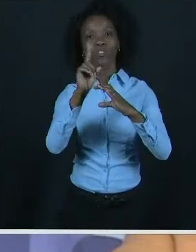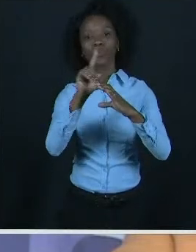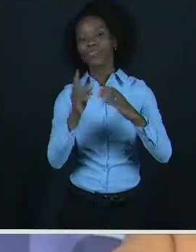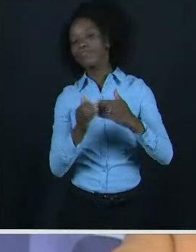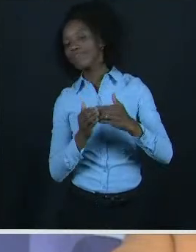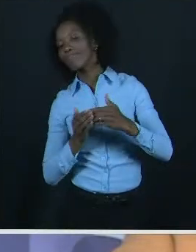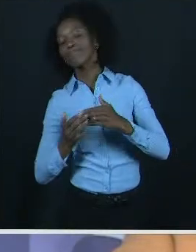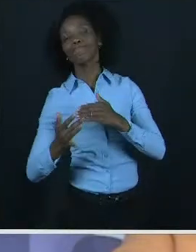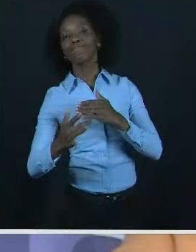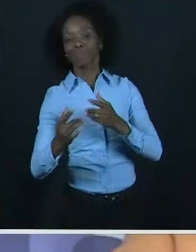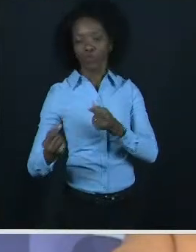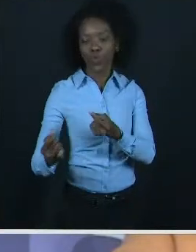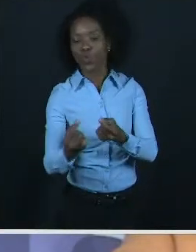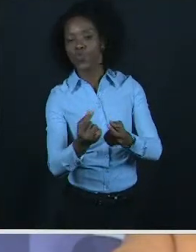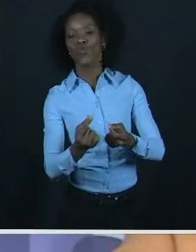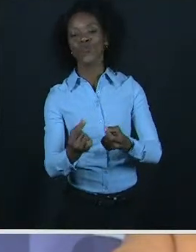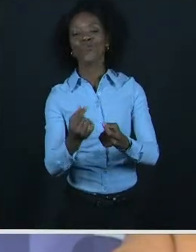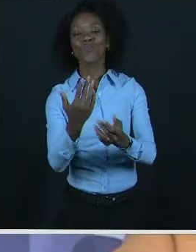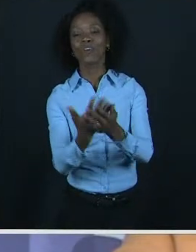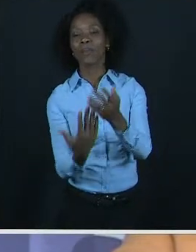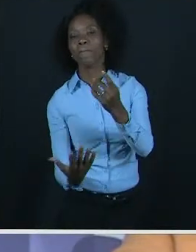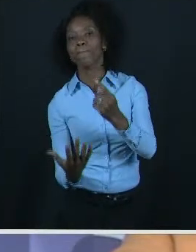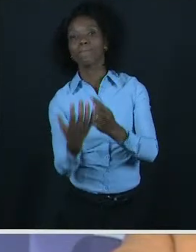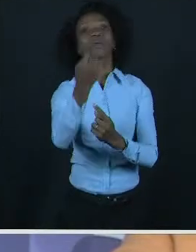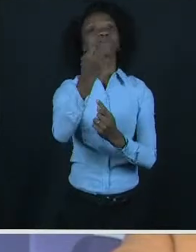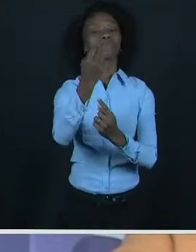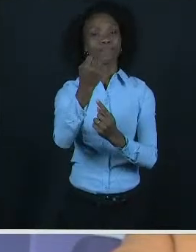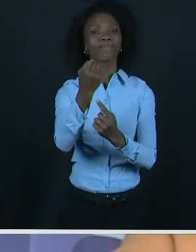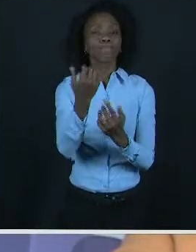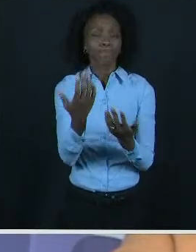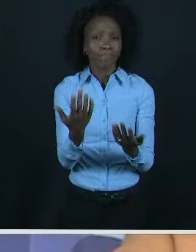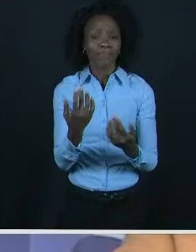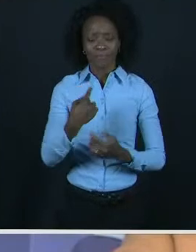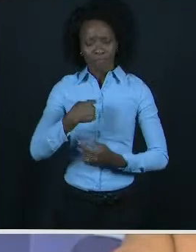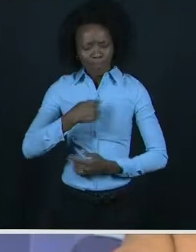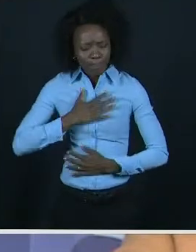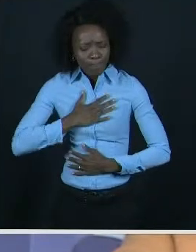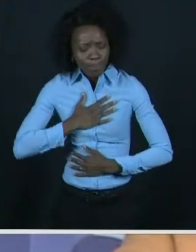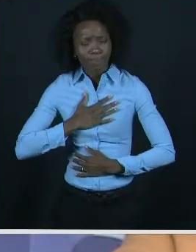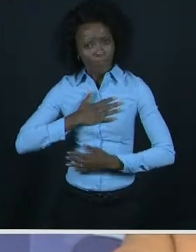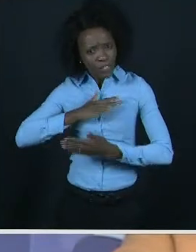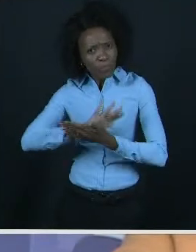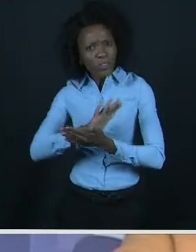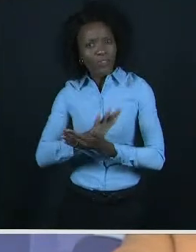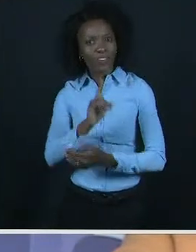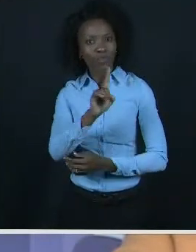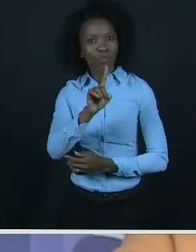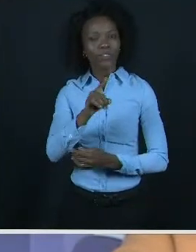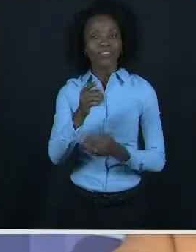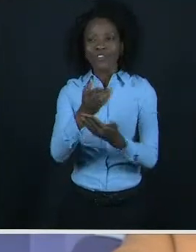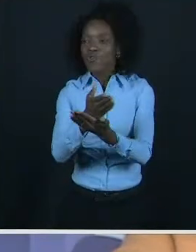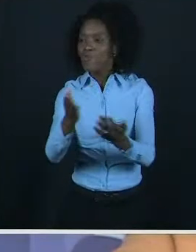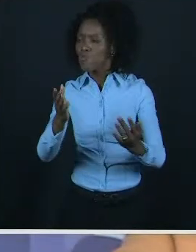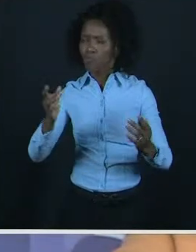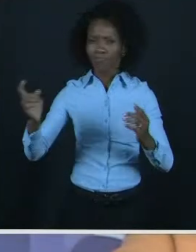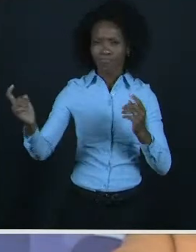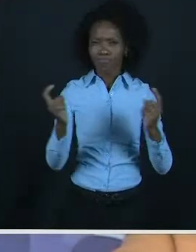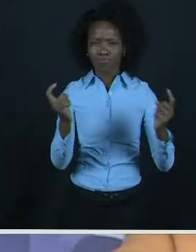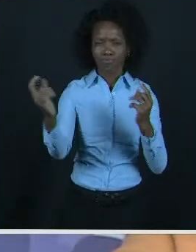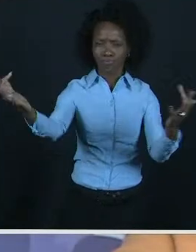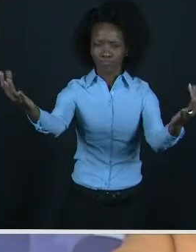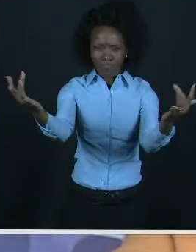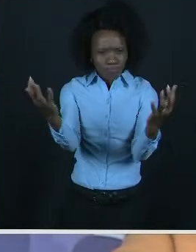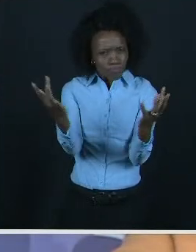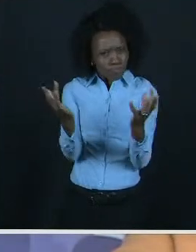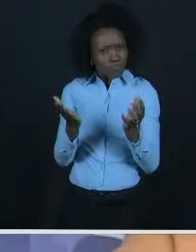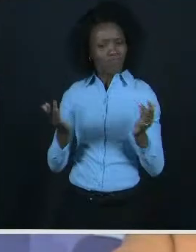and results. The reason I appreciate your coming to this summit, and